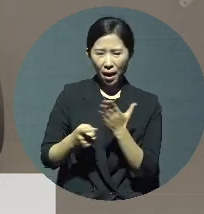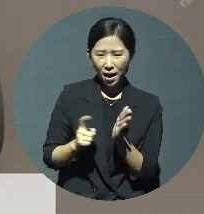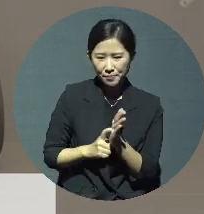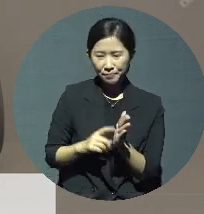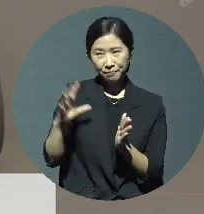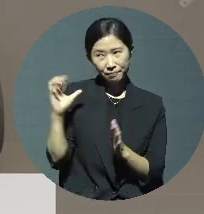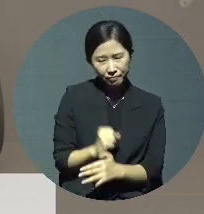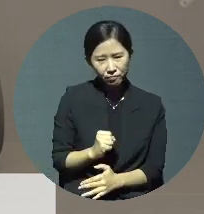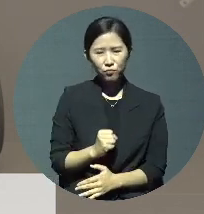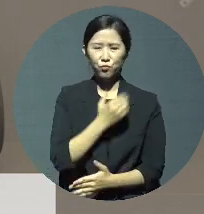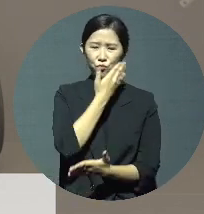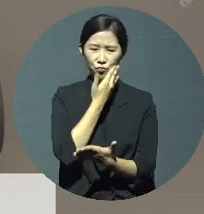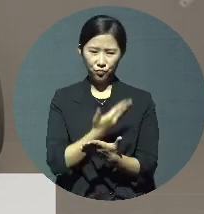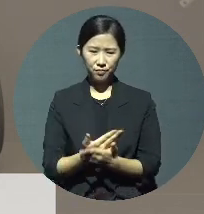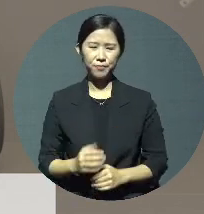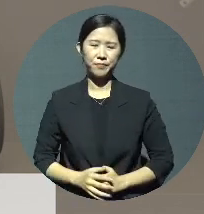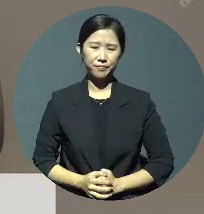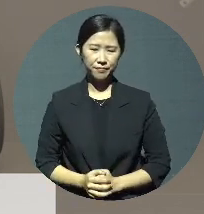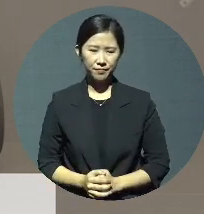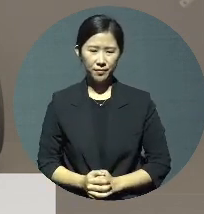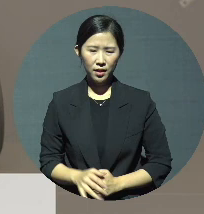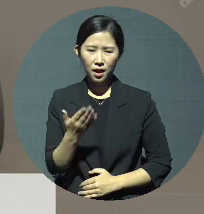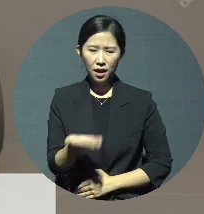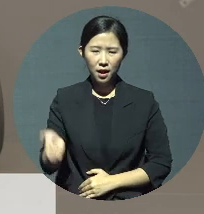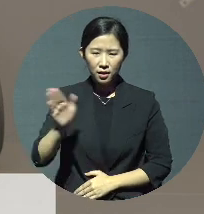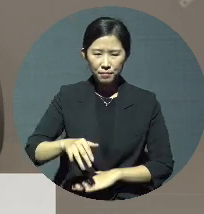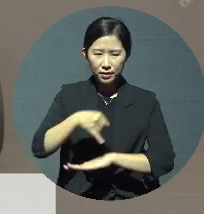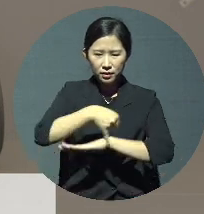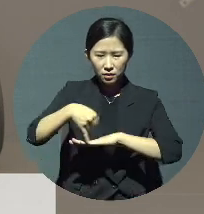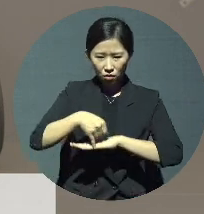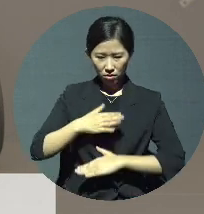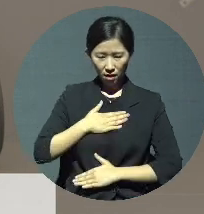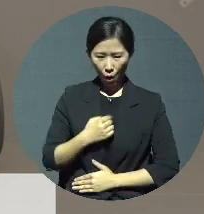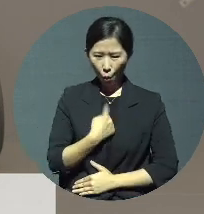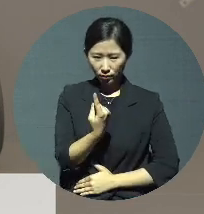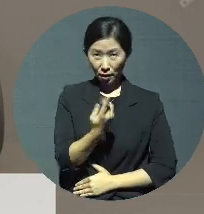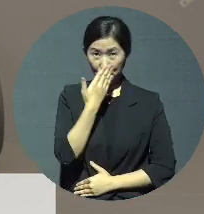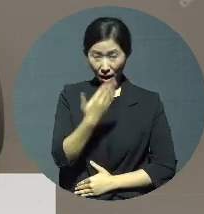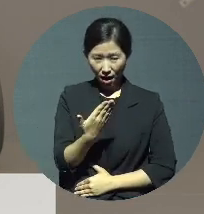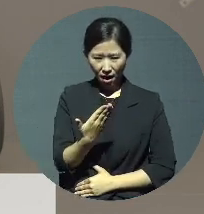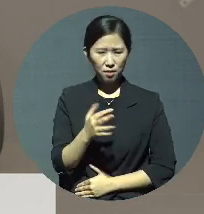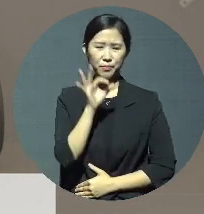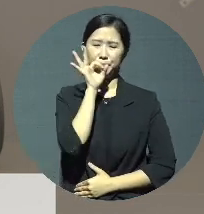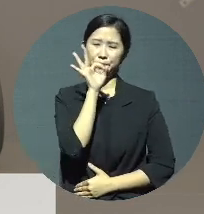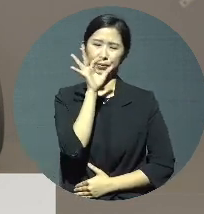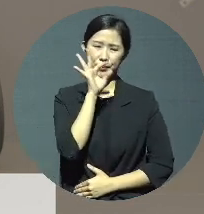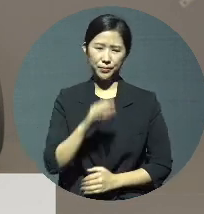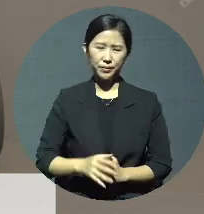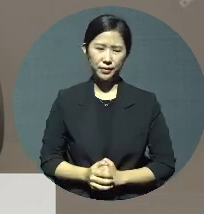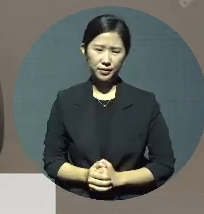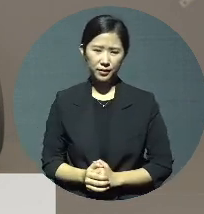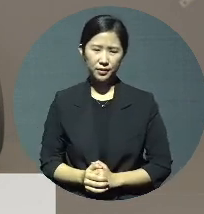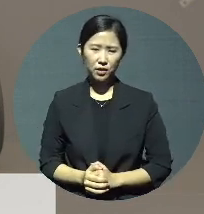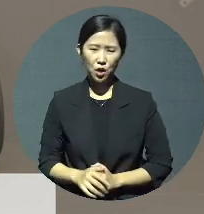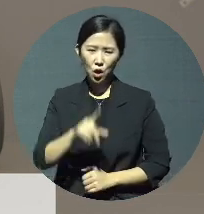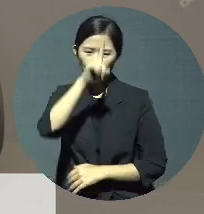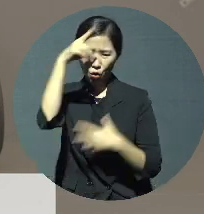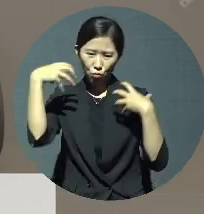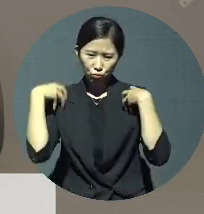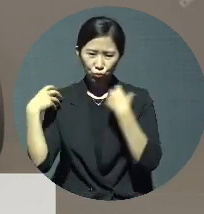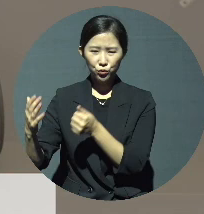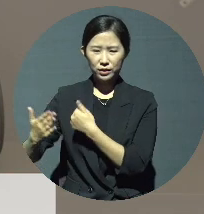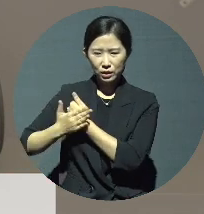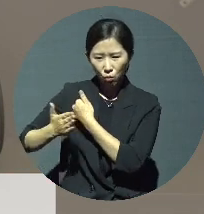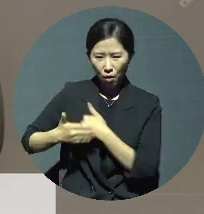mindful, you know, but designers can't do it on their own. You need governments, you need